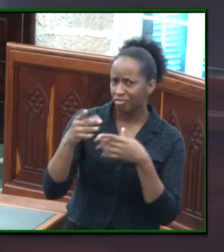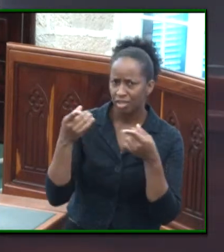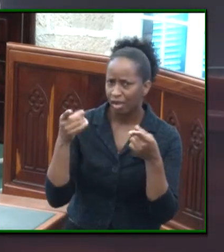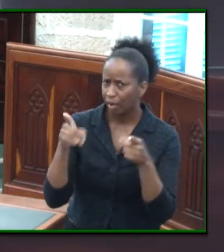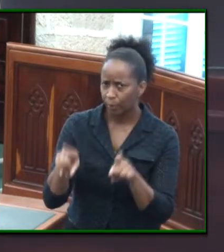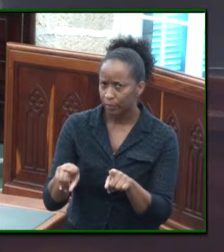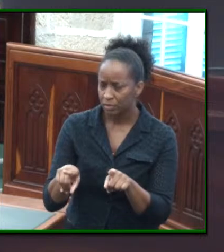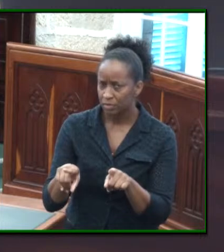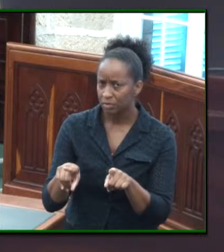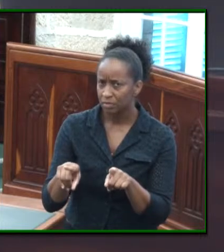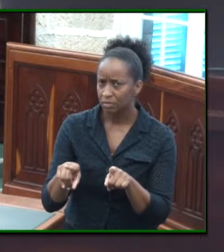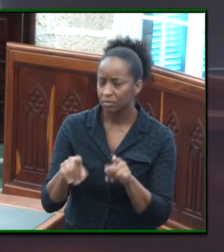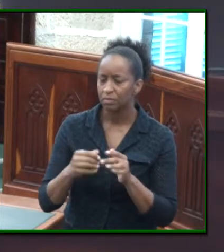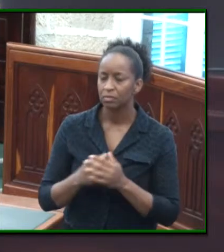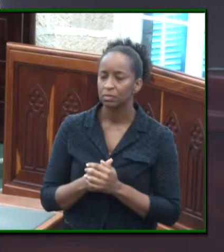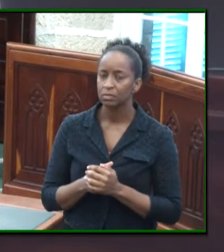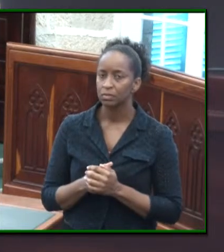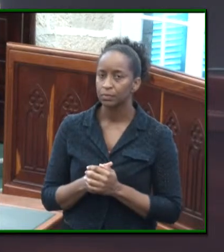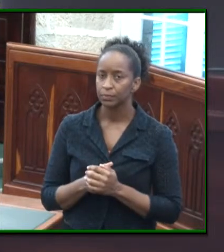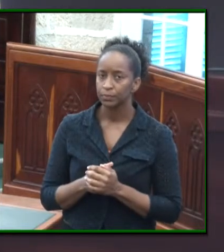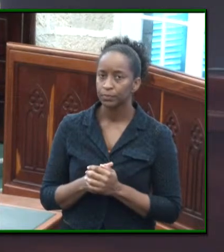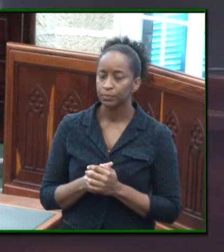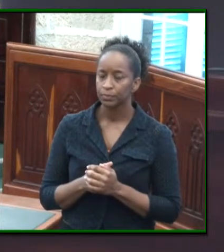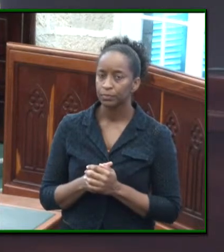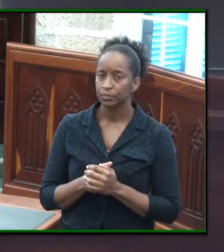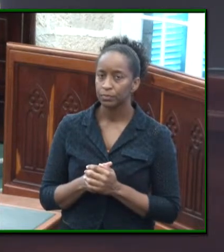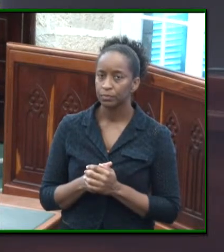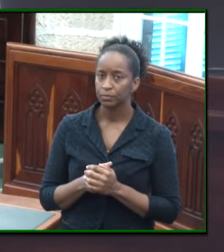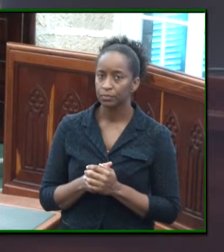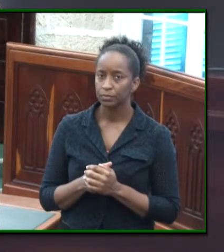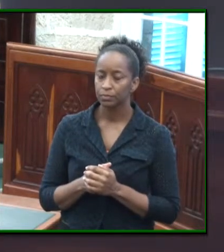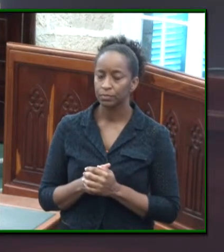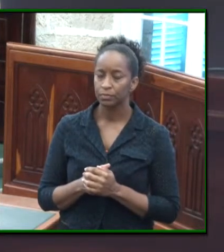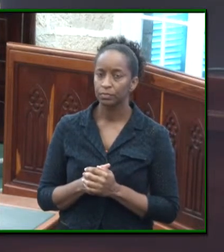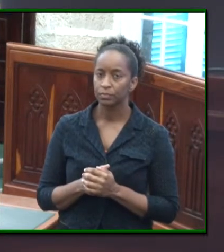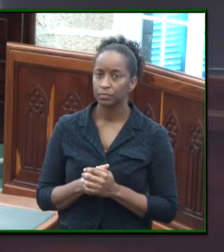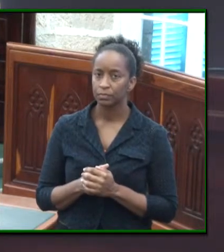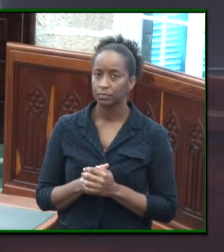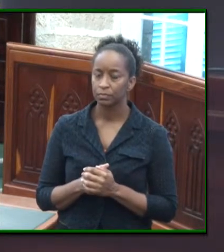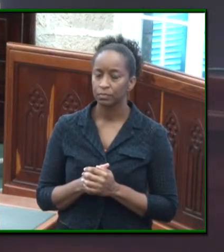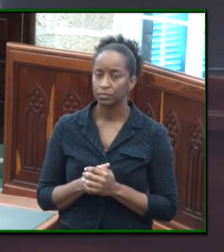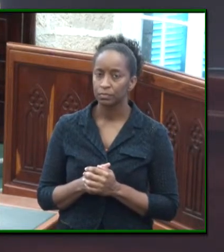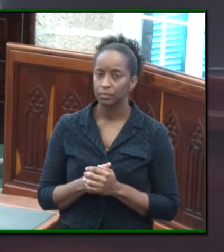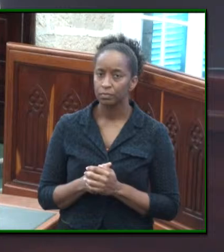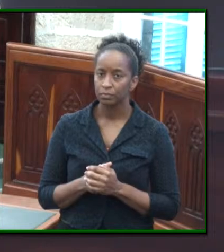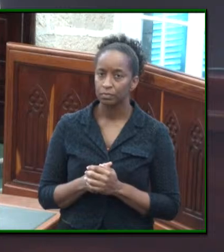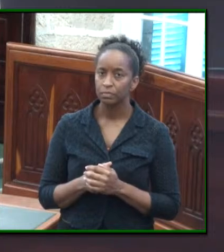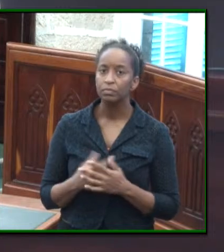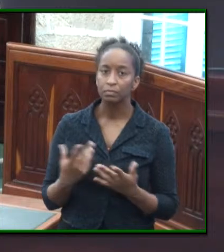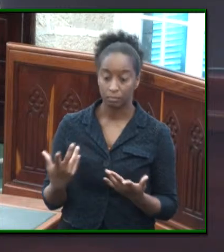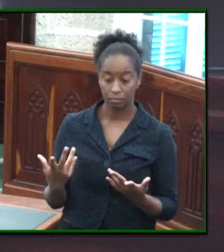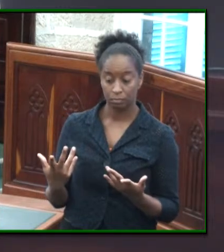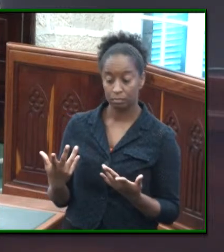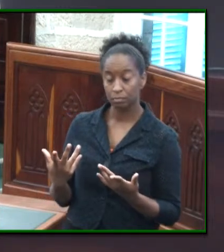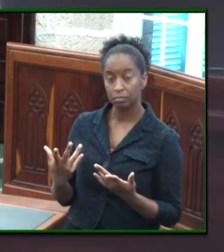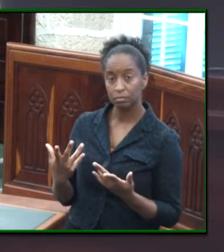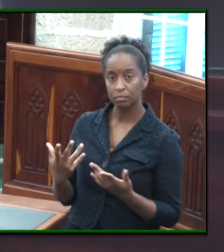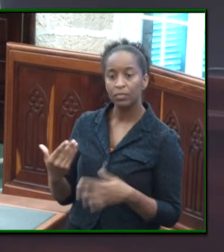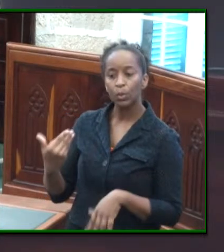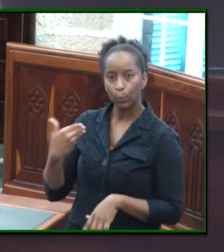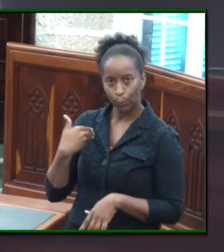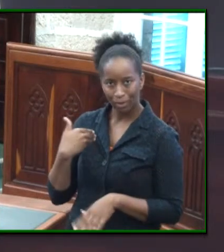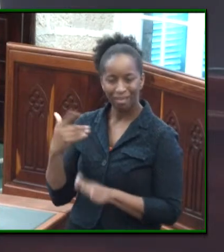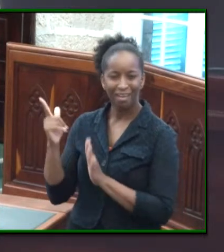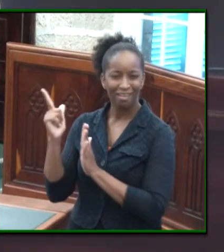likely, not most likely, very often caught committing these crimes. The law is there, but there seems to be a